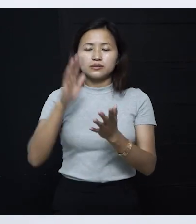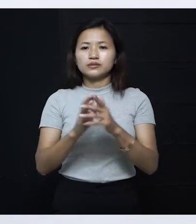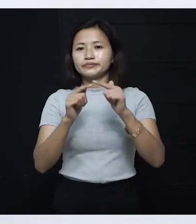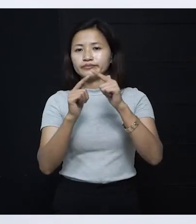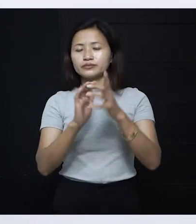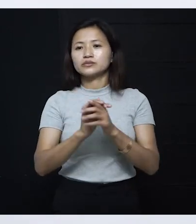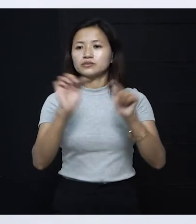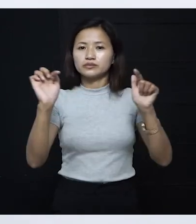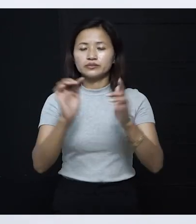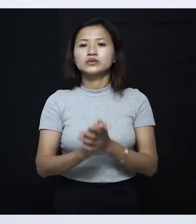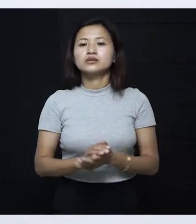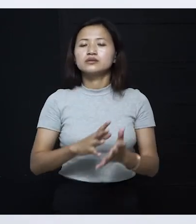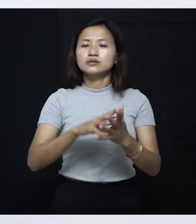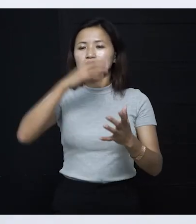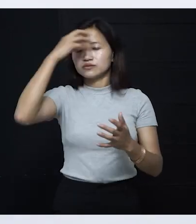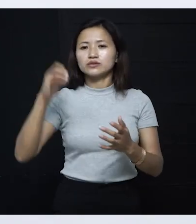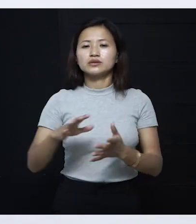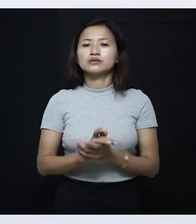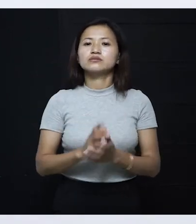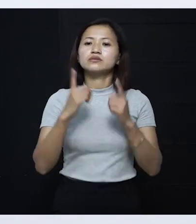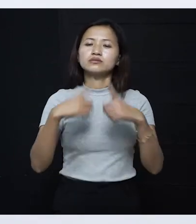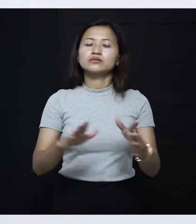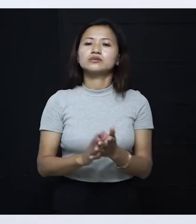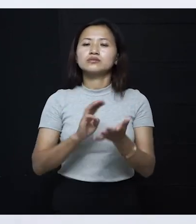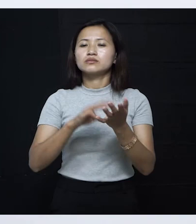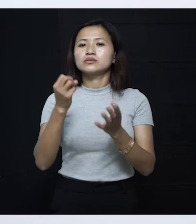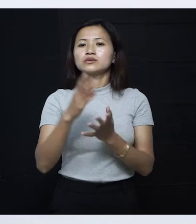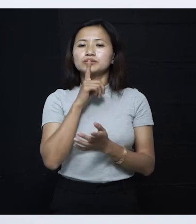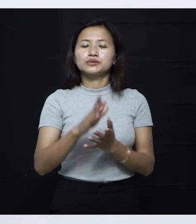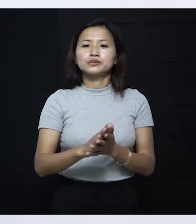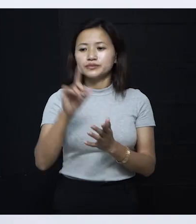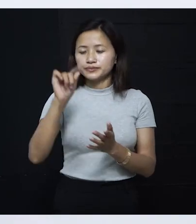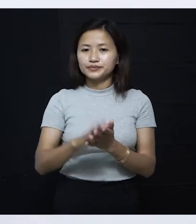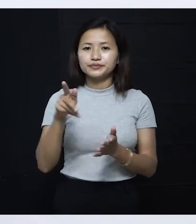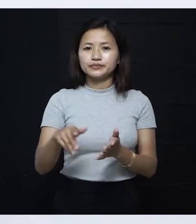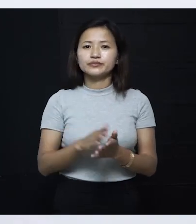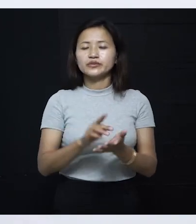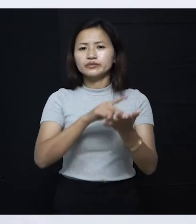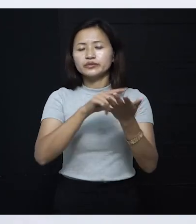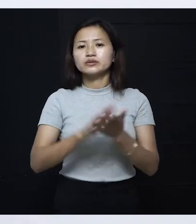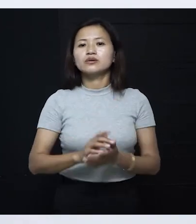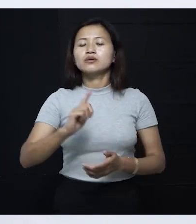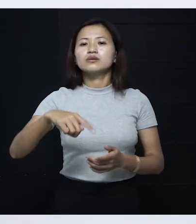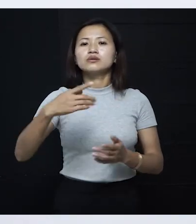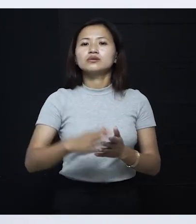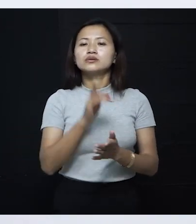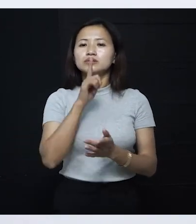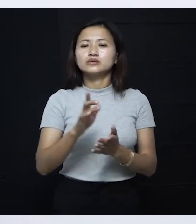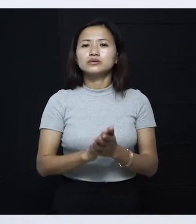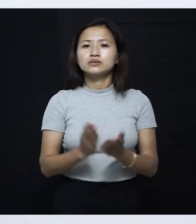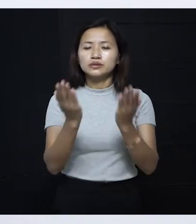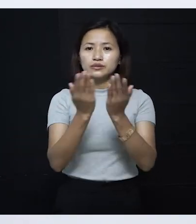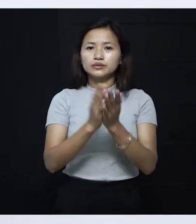topic. And if you tend to forget it, then you are going to lose out marks. So make sure you do it. Then apart from that, as always, make sure